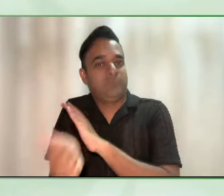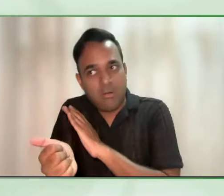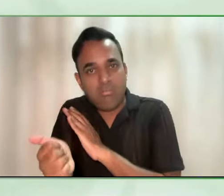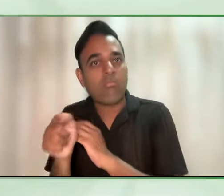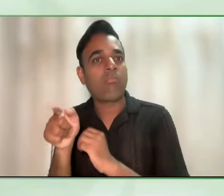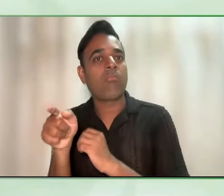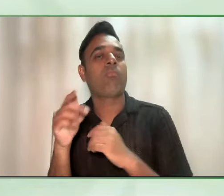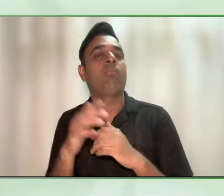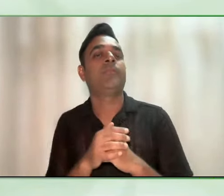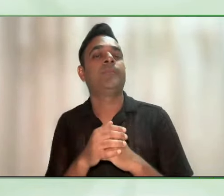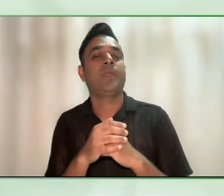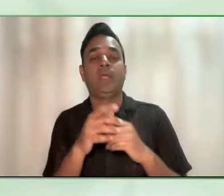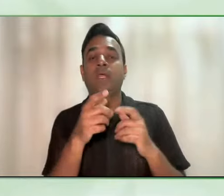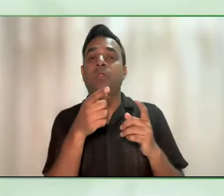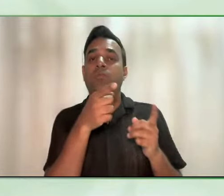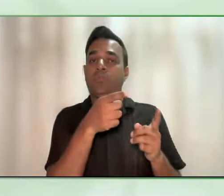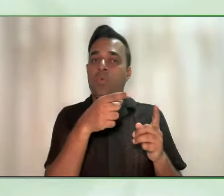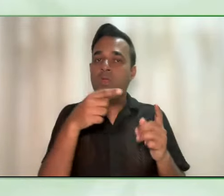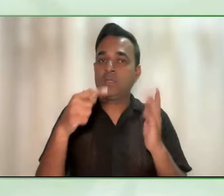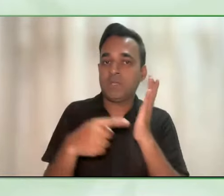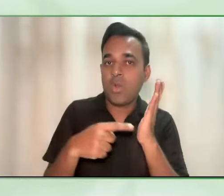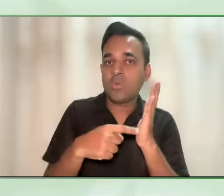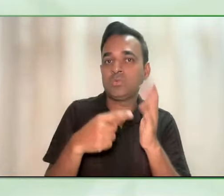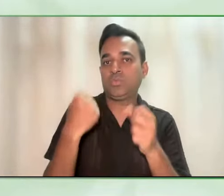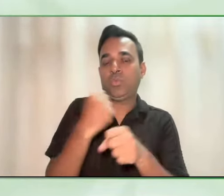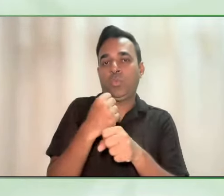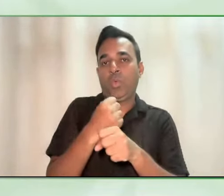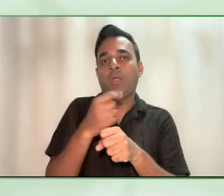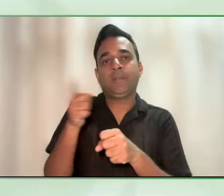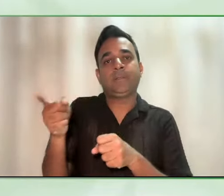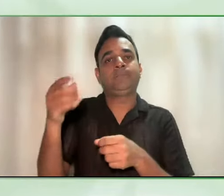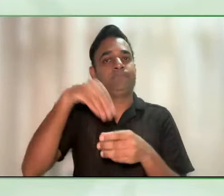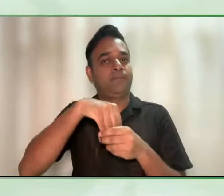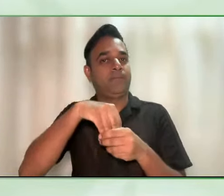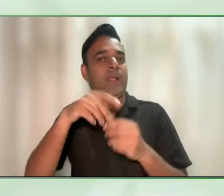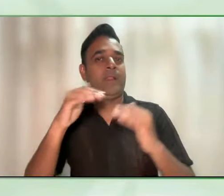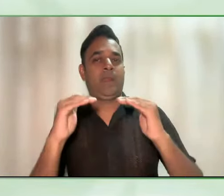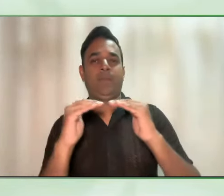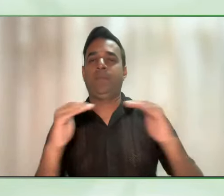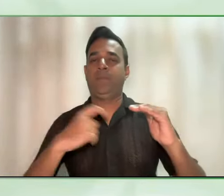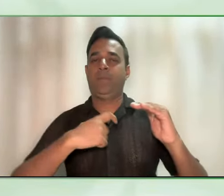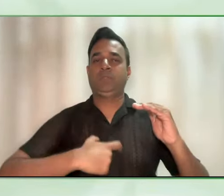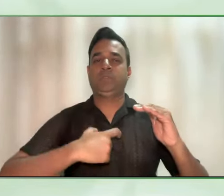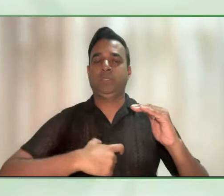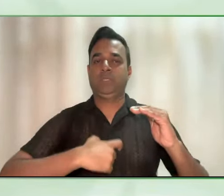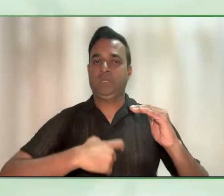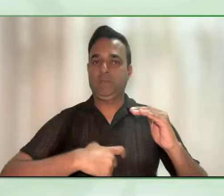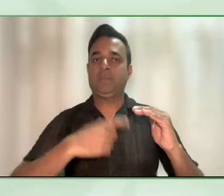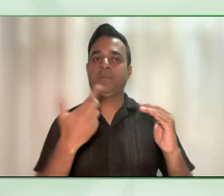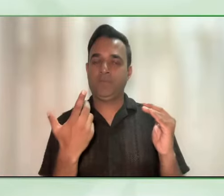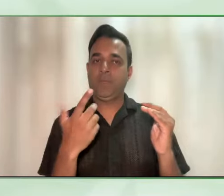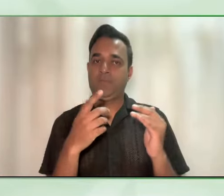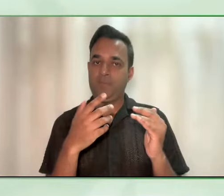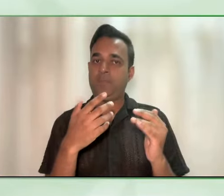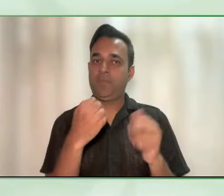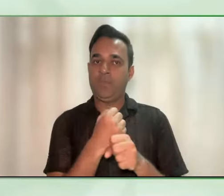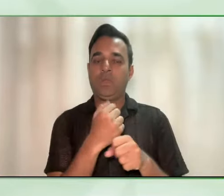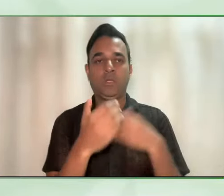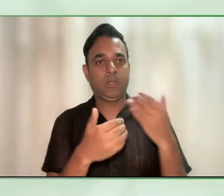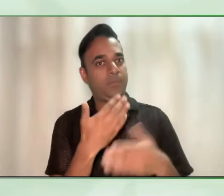the integration of people with disabilities into employment. I think it's called Lavorare in Rete, which means